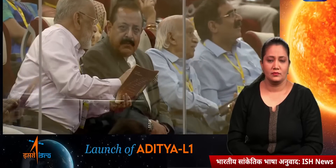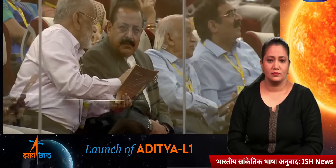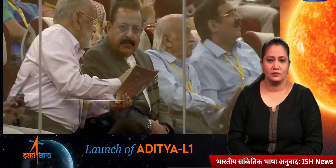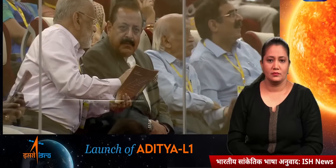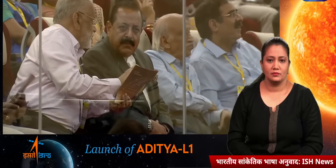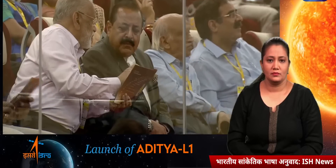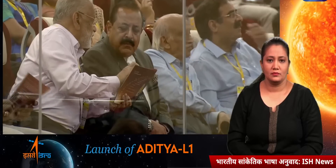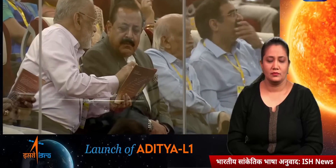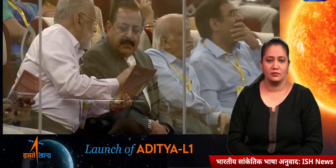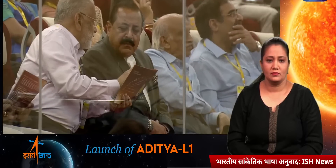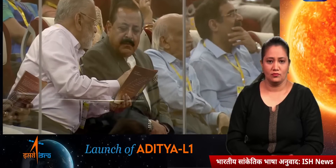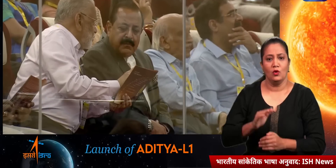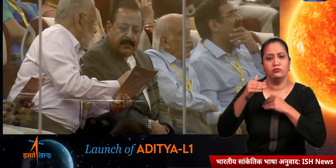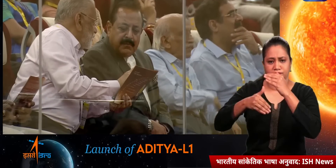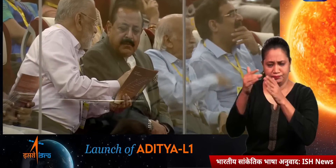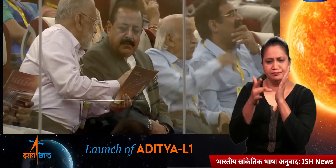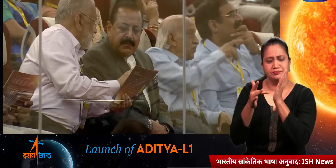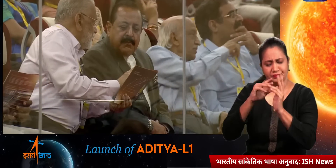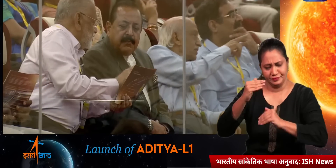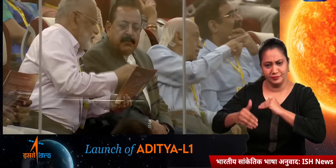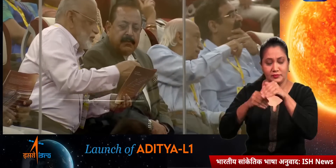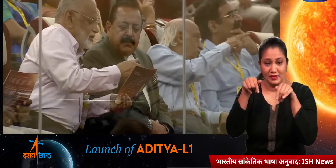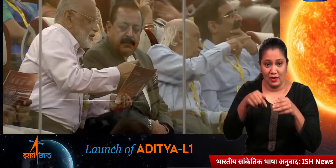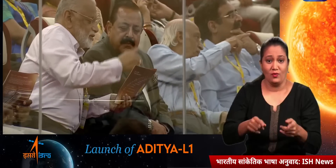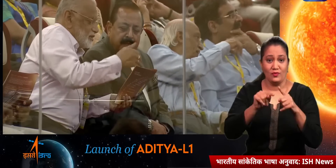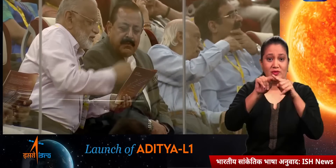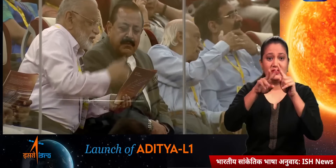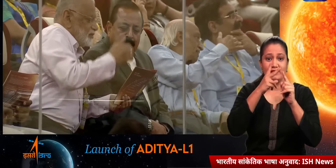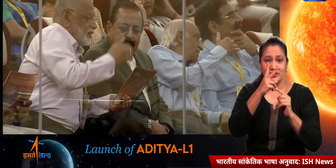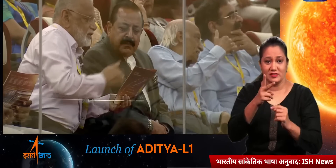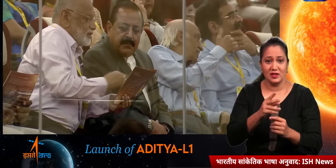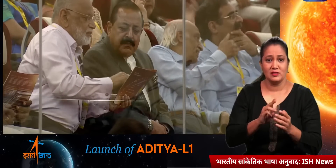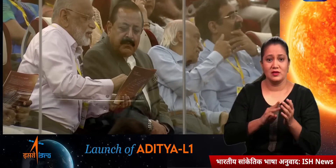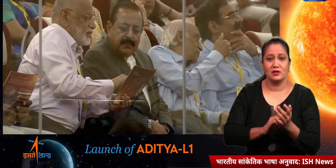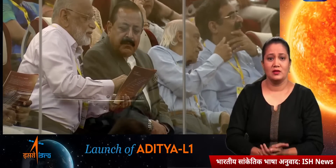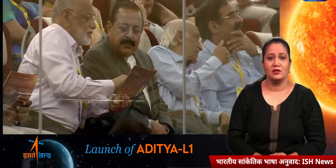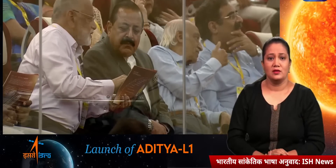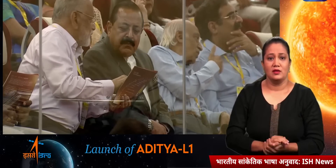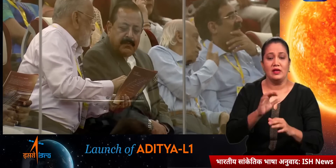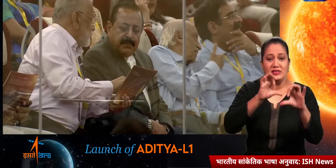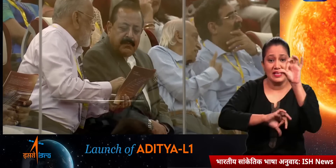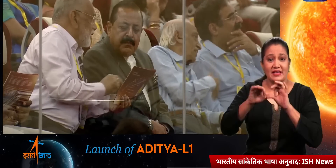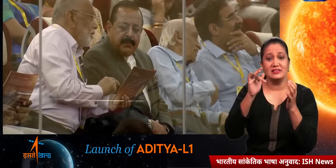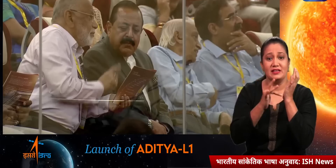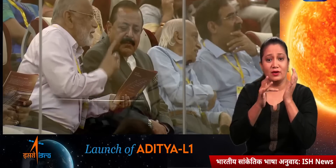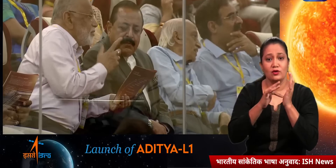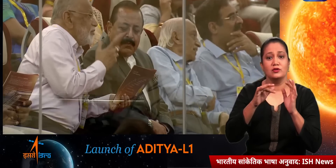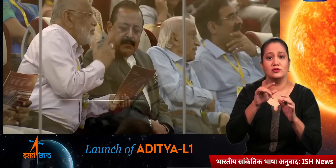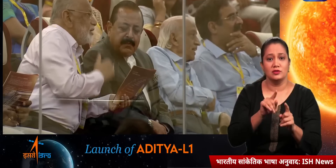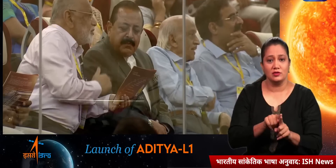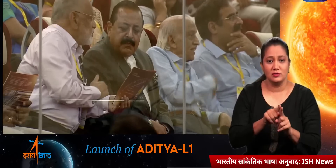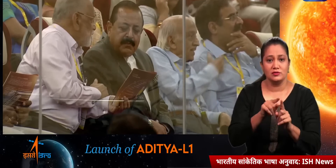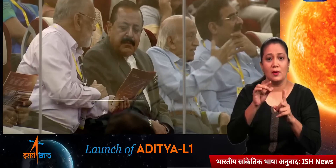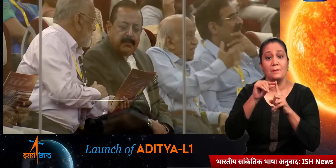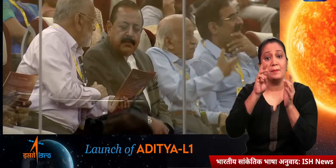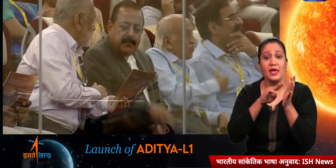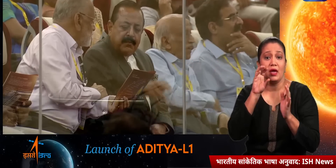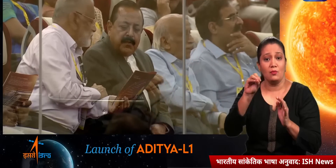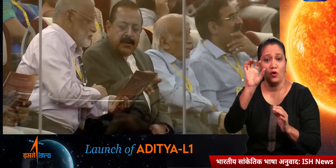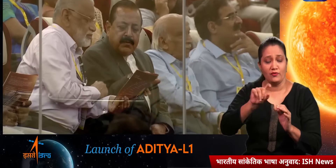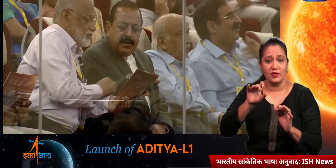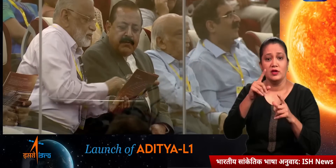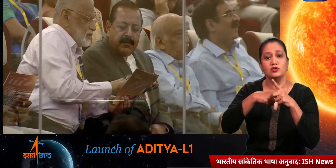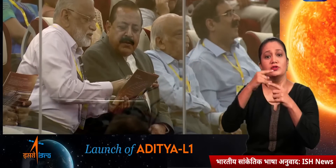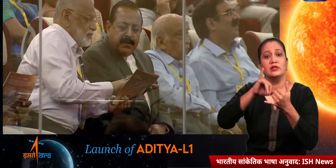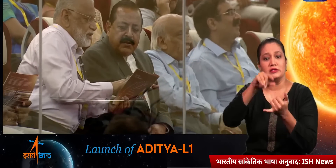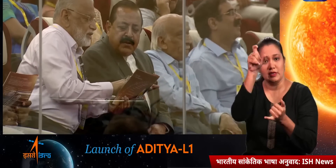actuator in progress. On your TV screens, Honorable Minister of State for Science and Technology and Prime Minister's Office, Dr. Jitendra